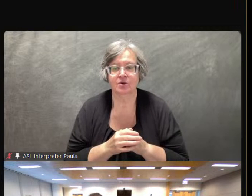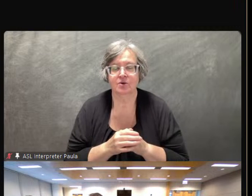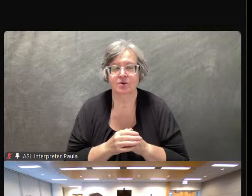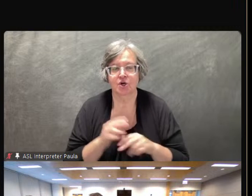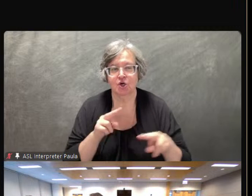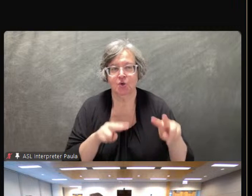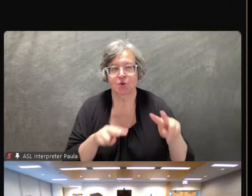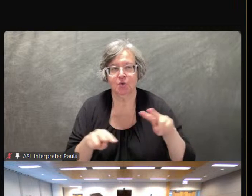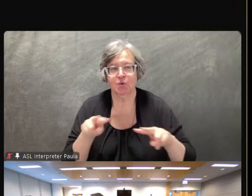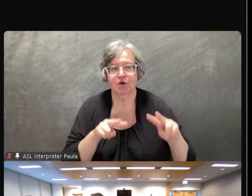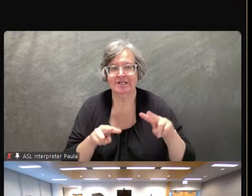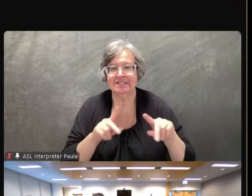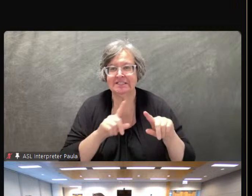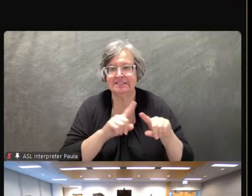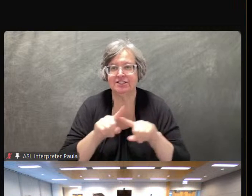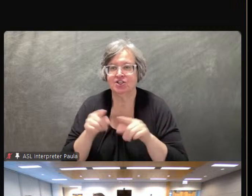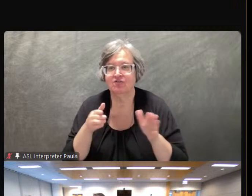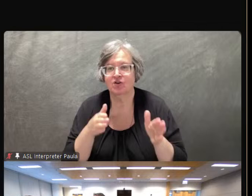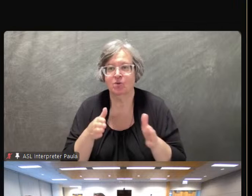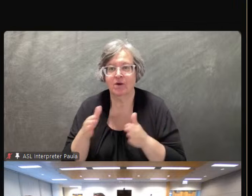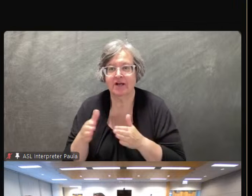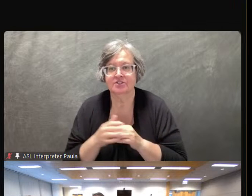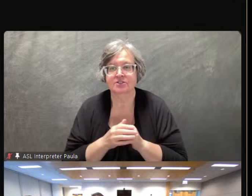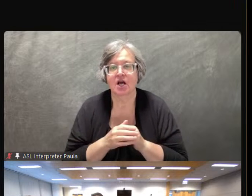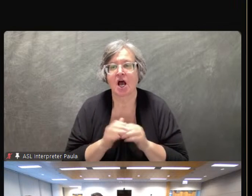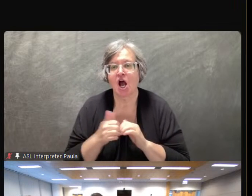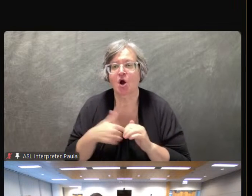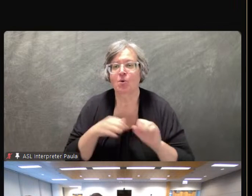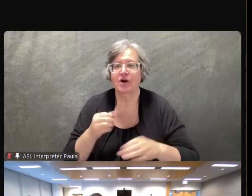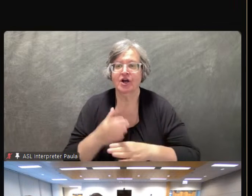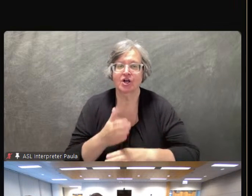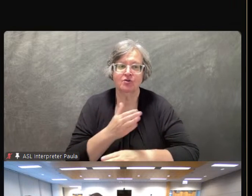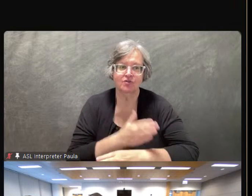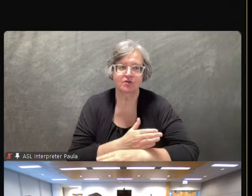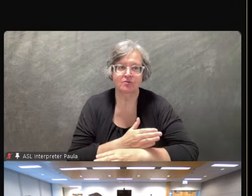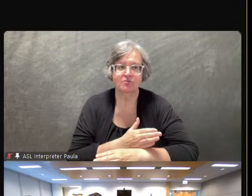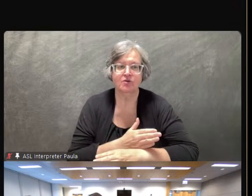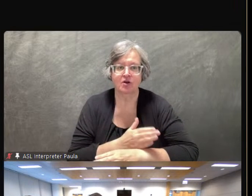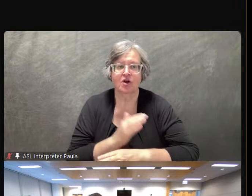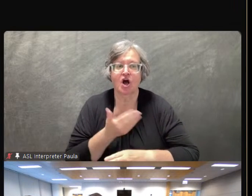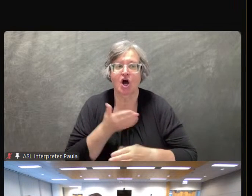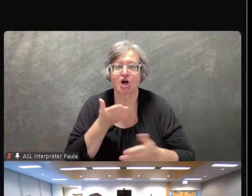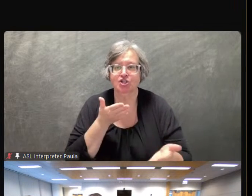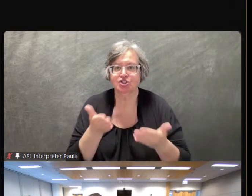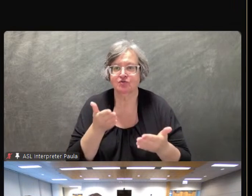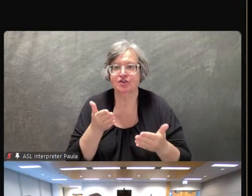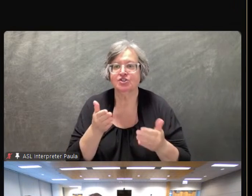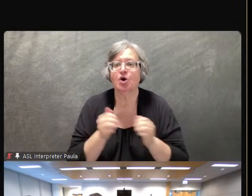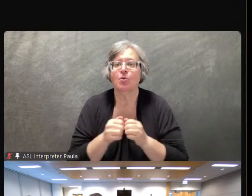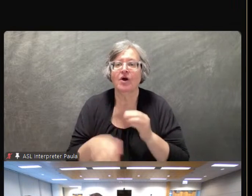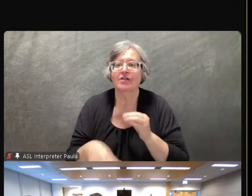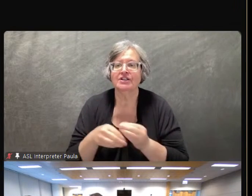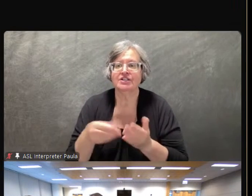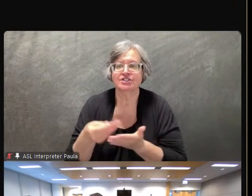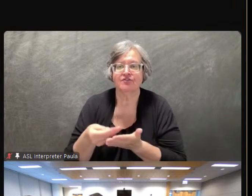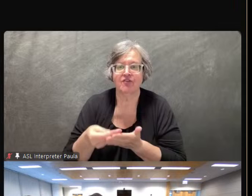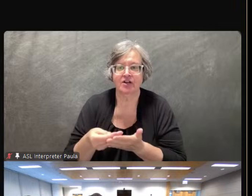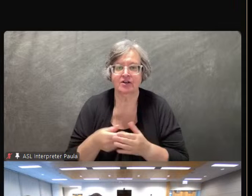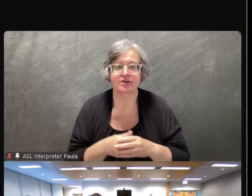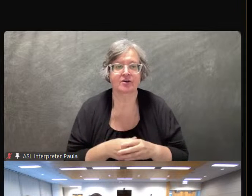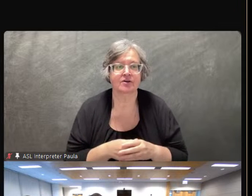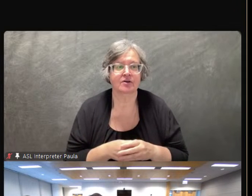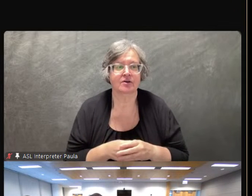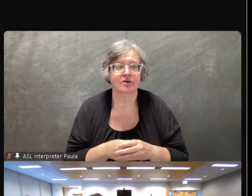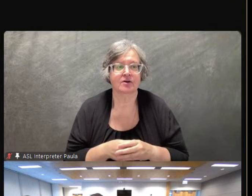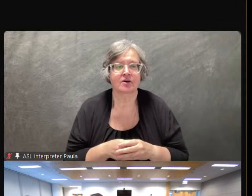looking at different ways and on how we can improve level of services through additional funding. So the